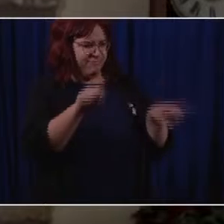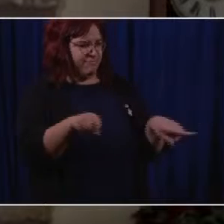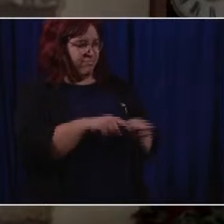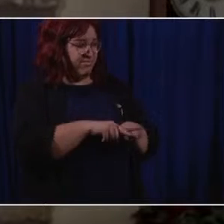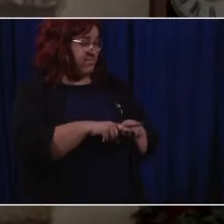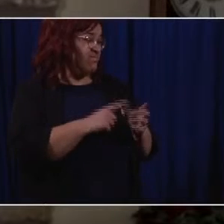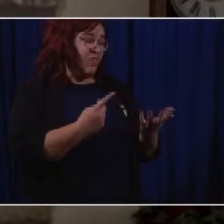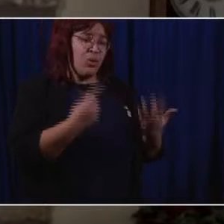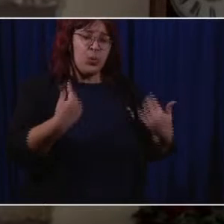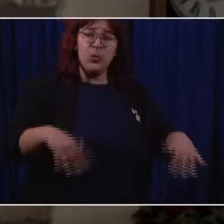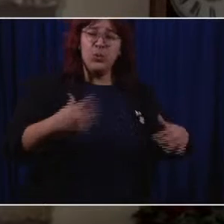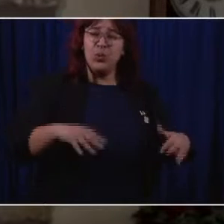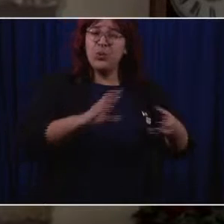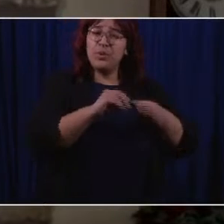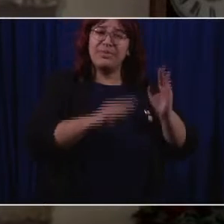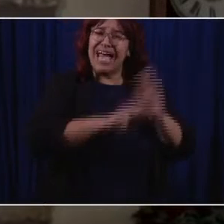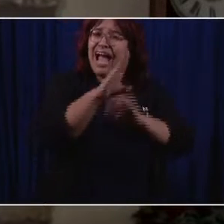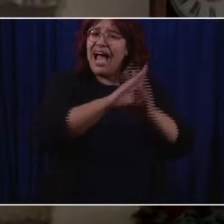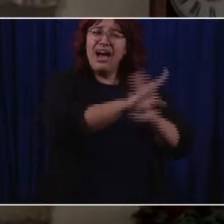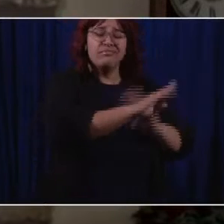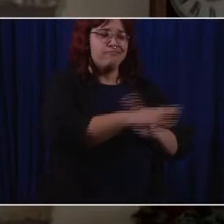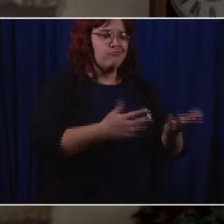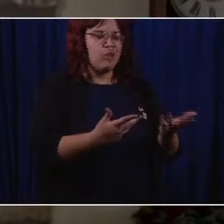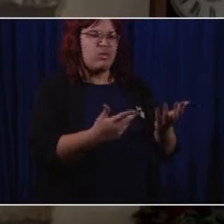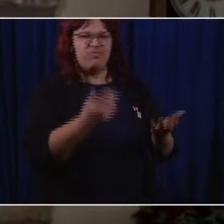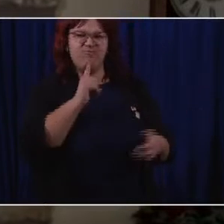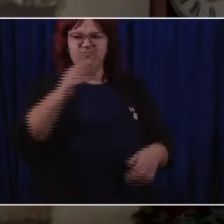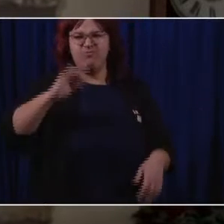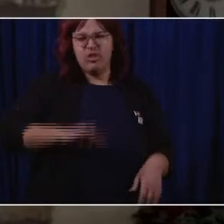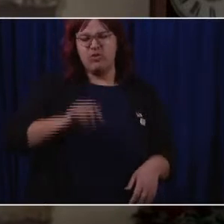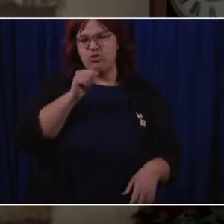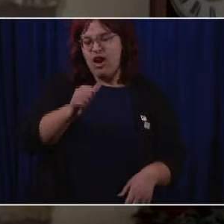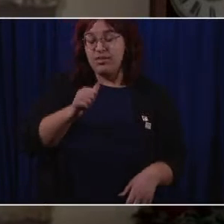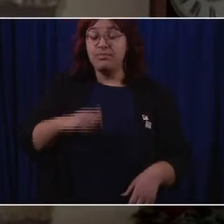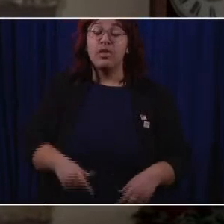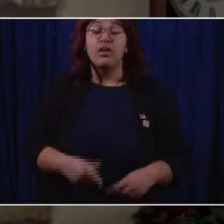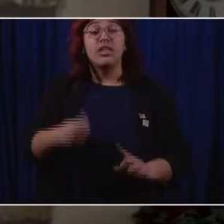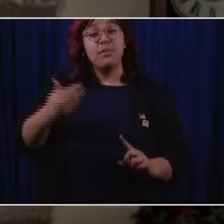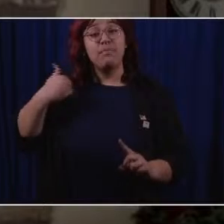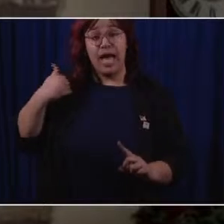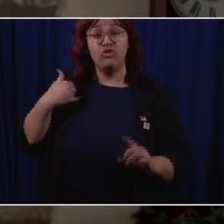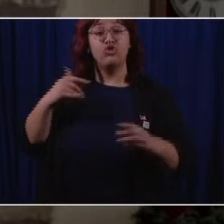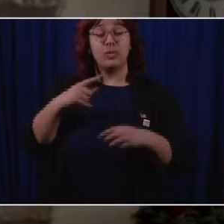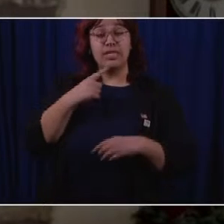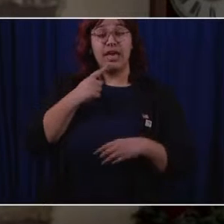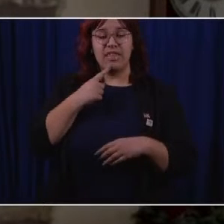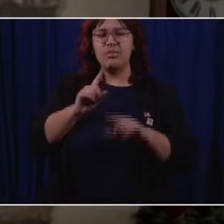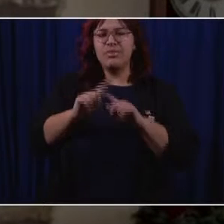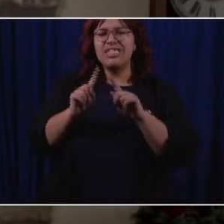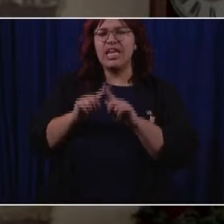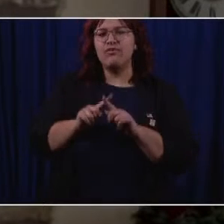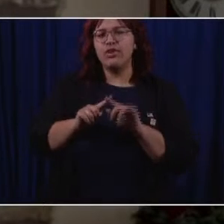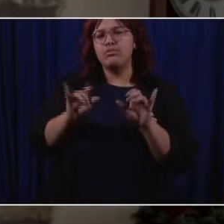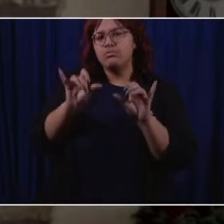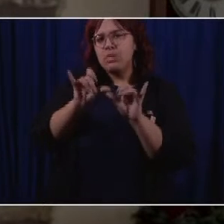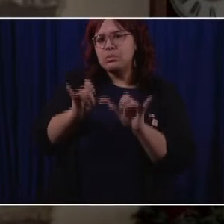other metrics that you've promised over the past several months that we haven't yet seen. I'm wondering what happened to